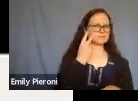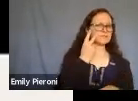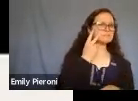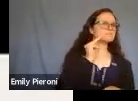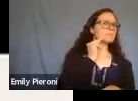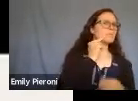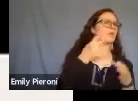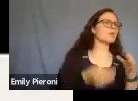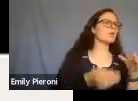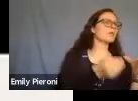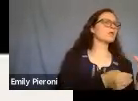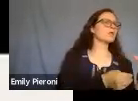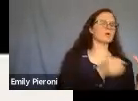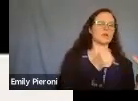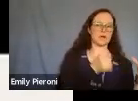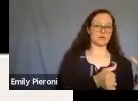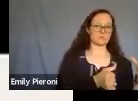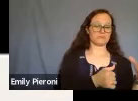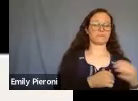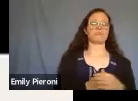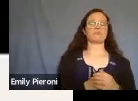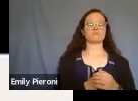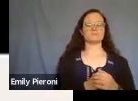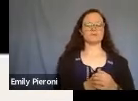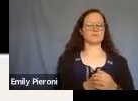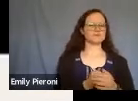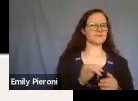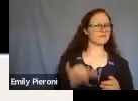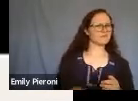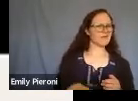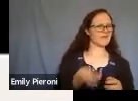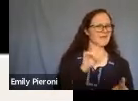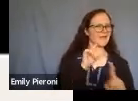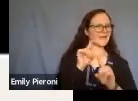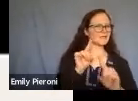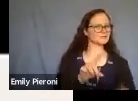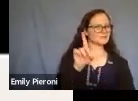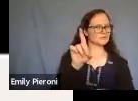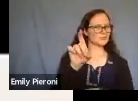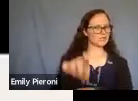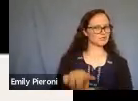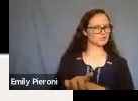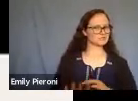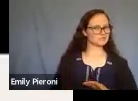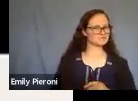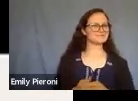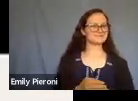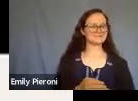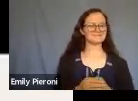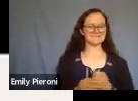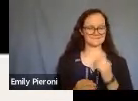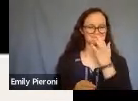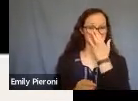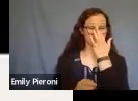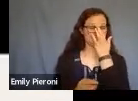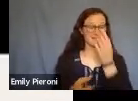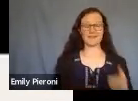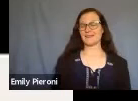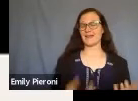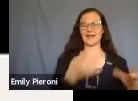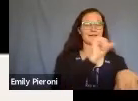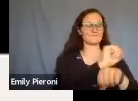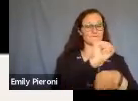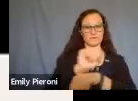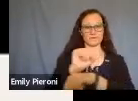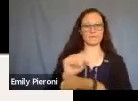So yeah, I hope I'm answering your question. It's definitely more work. We need to throw more